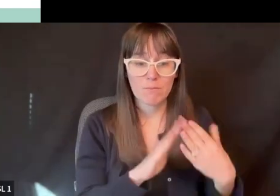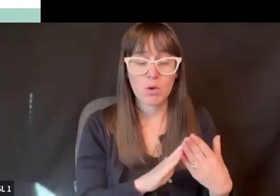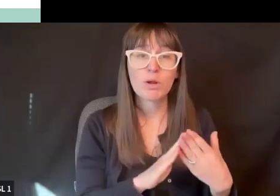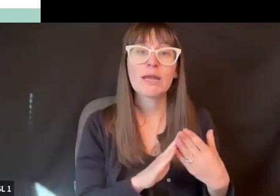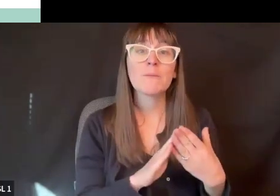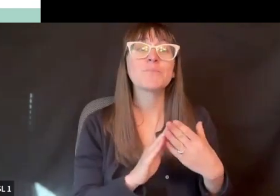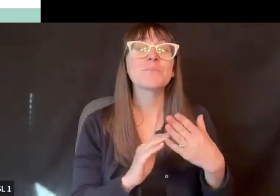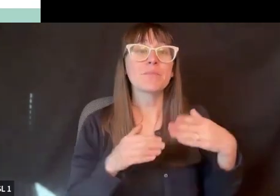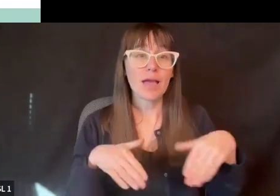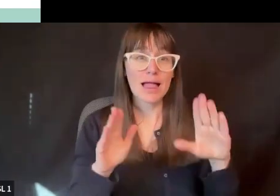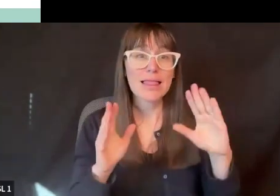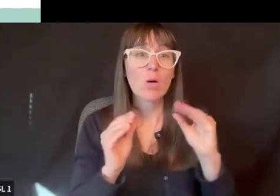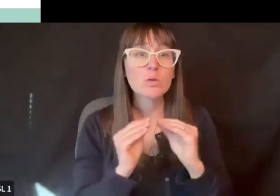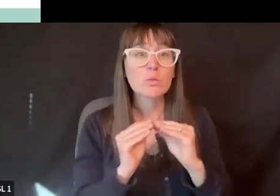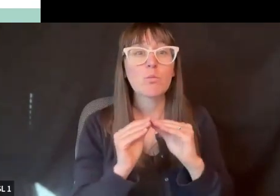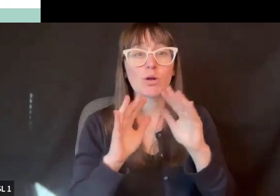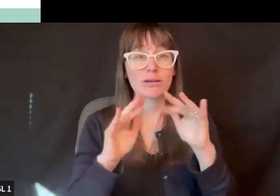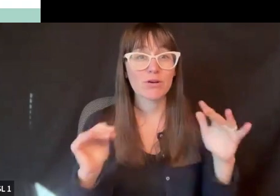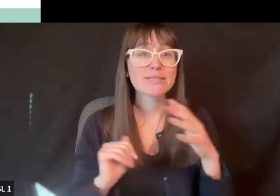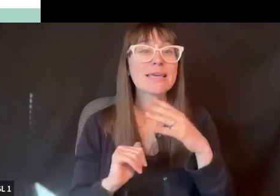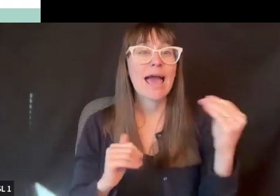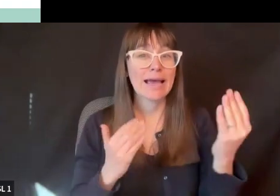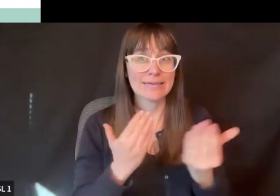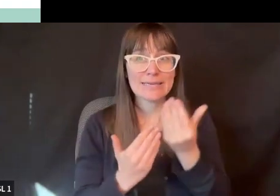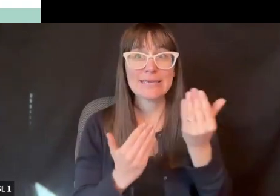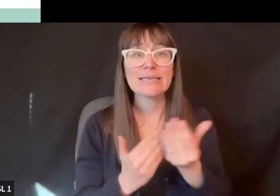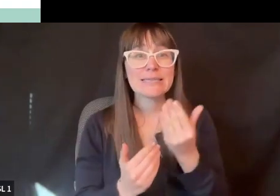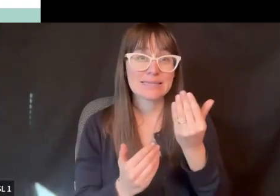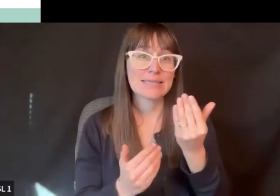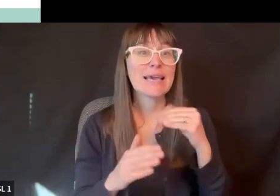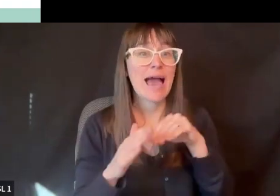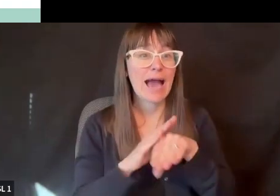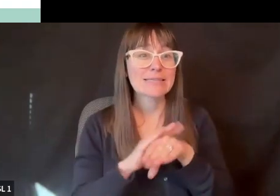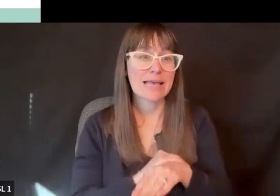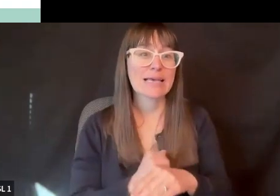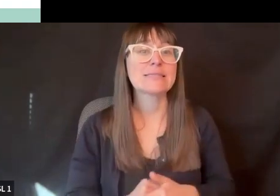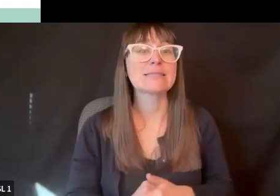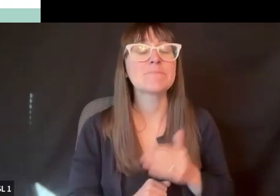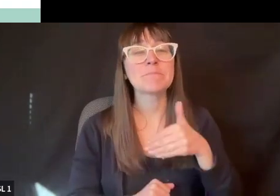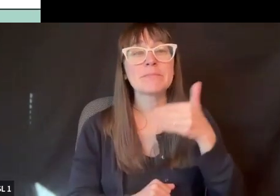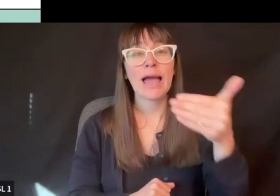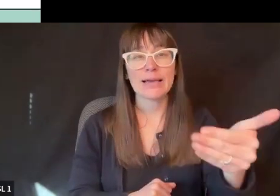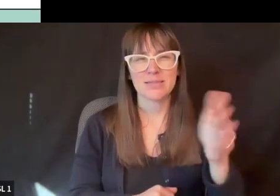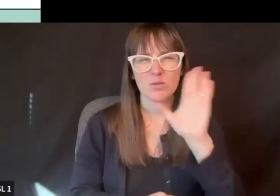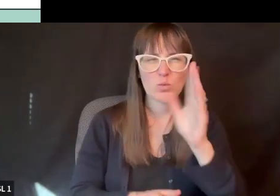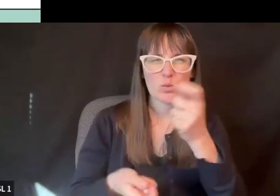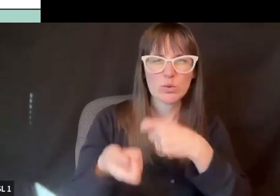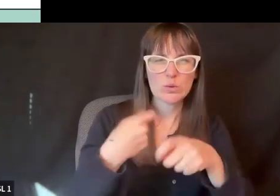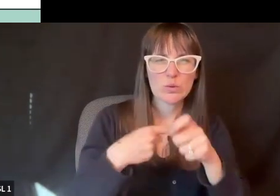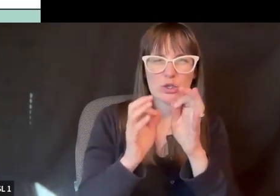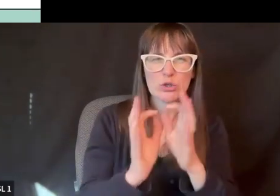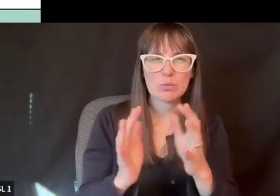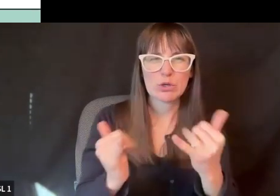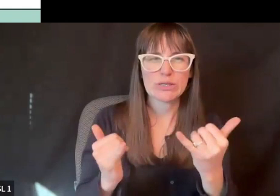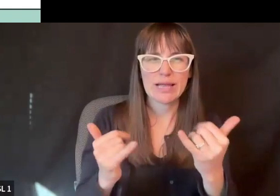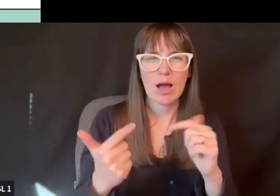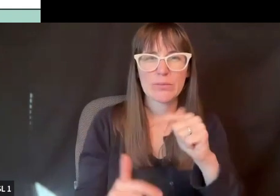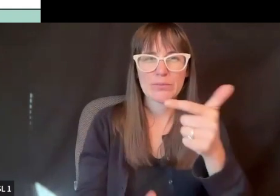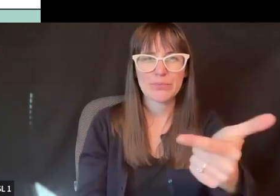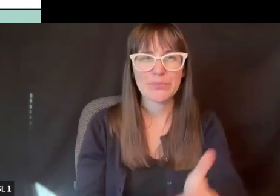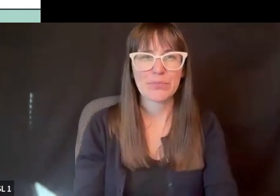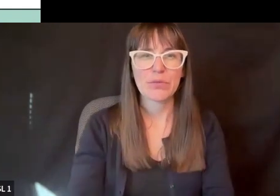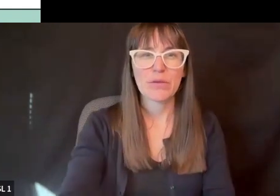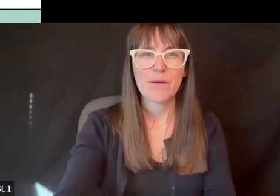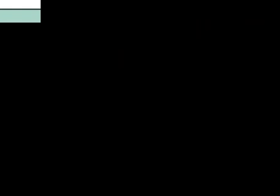part of the community, allows more diversity and easy access. Next slide. Okay, this